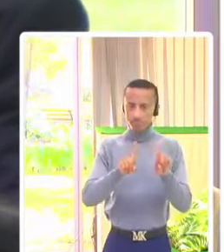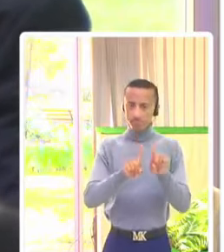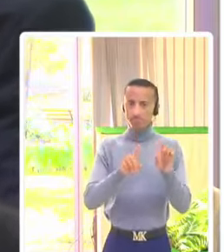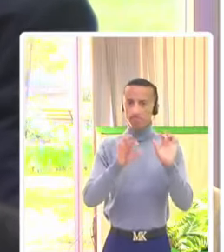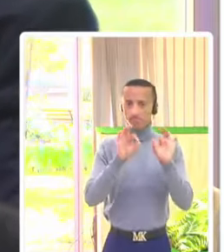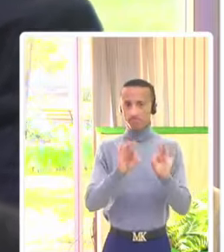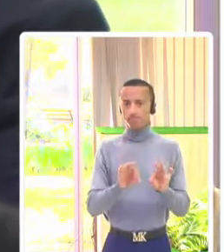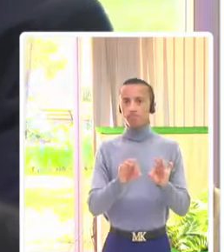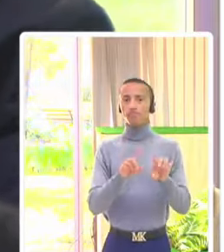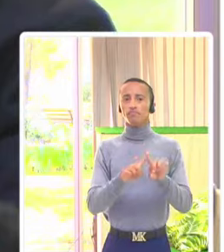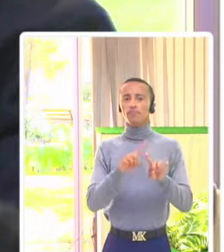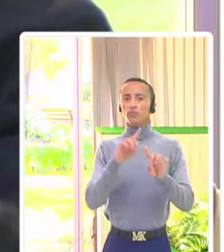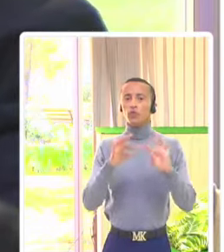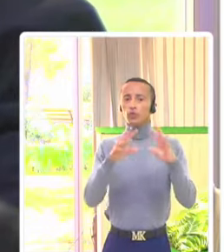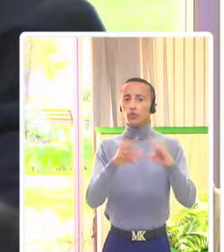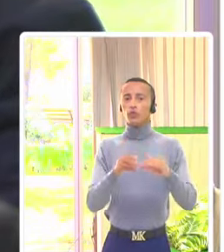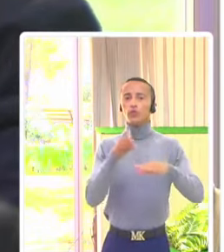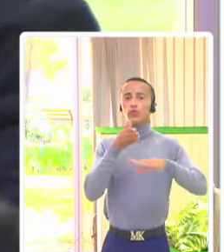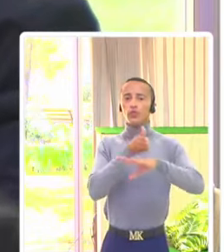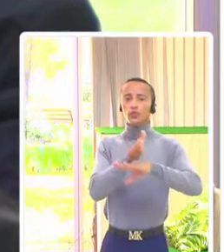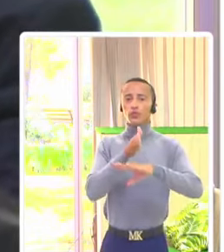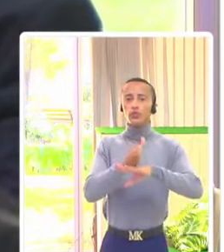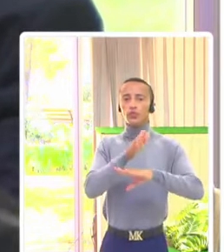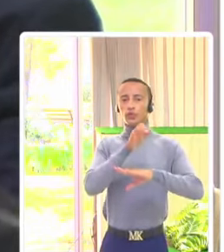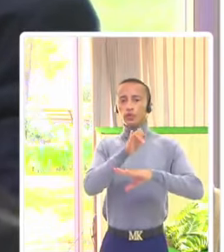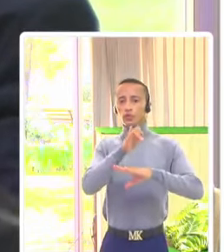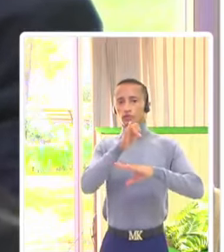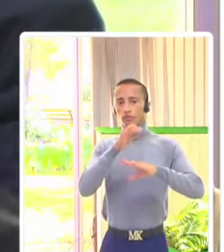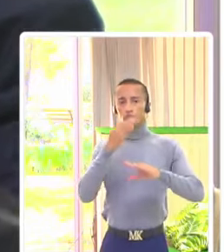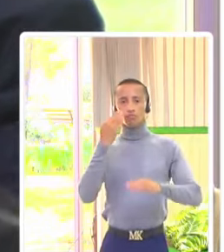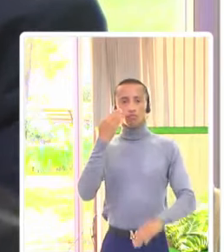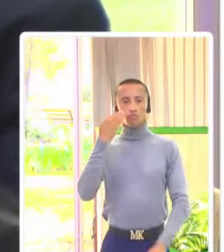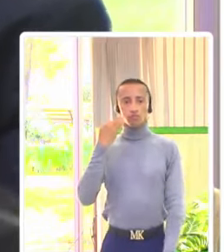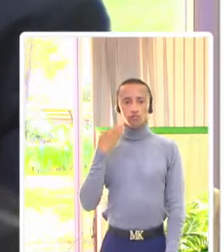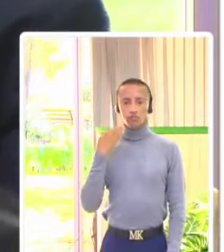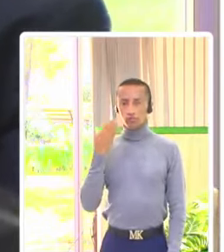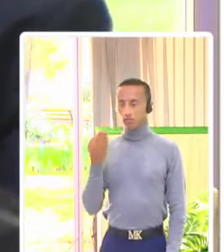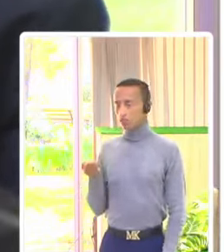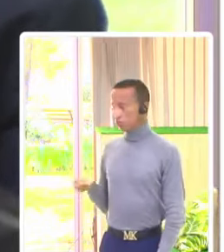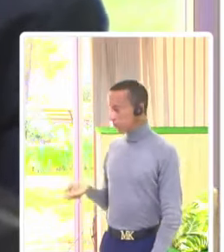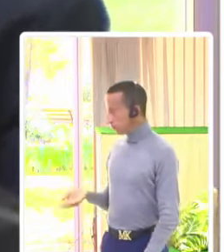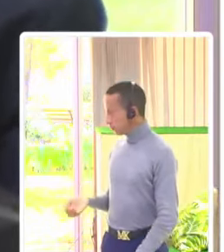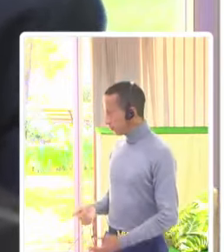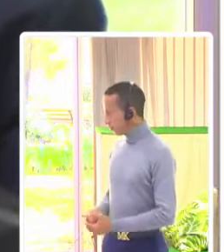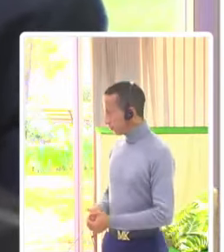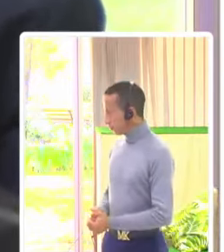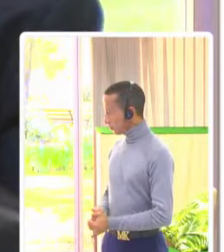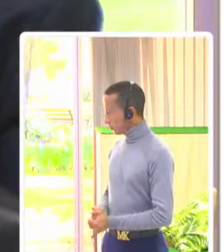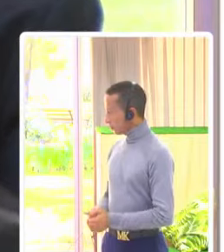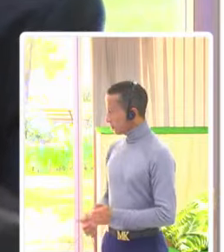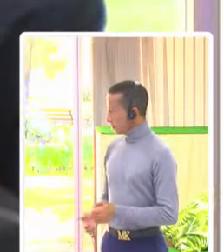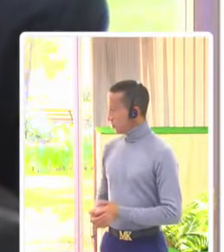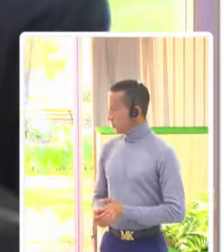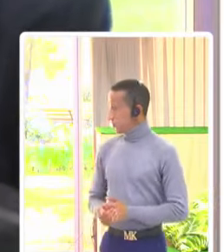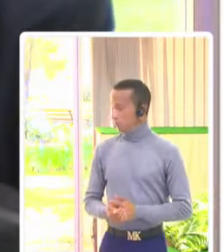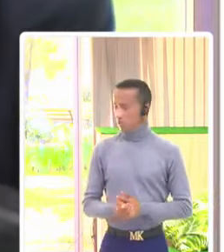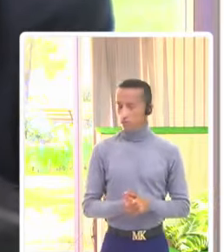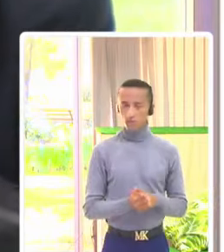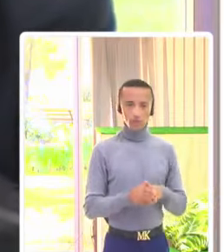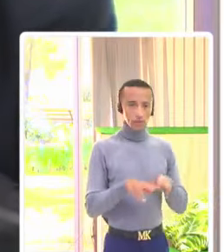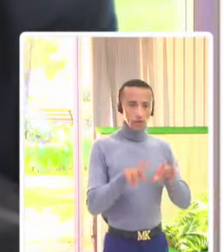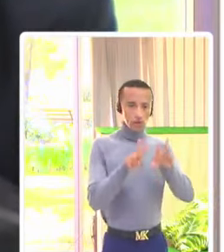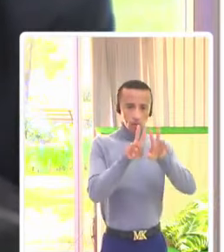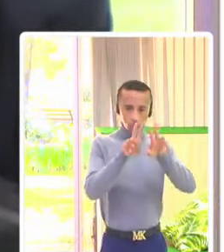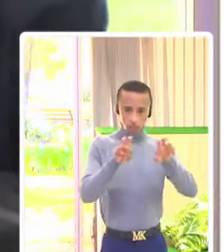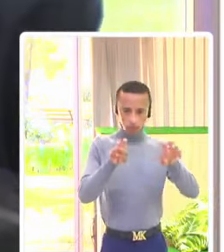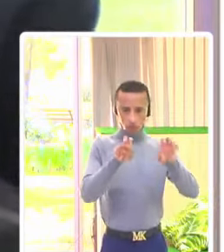participate if they are not banks, right? Because of the regulation that the Brazilian Central